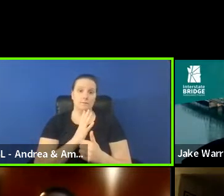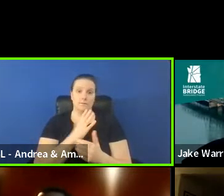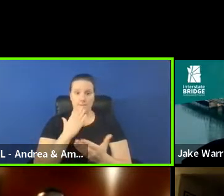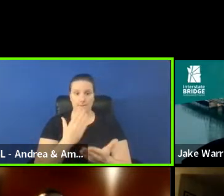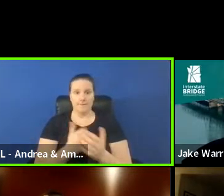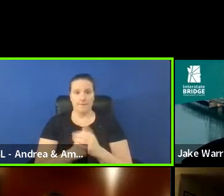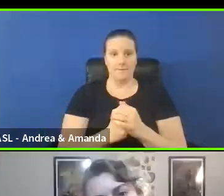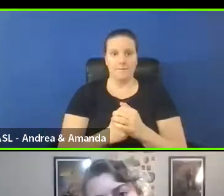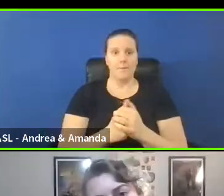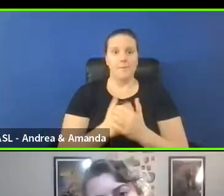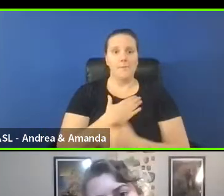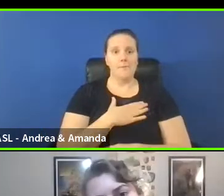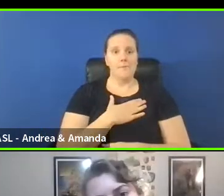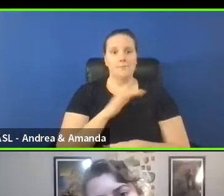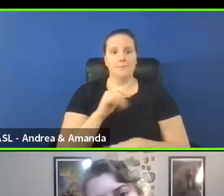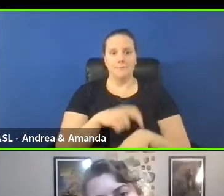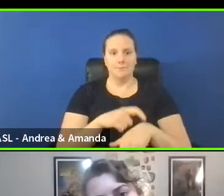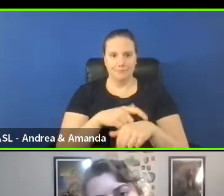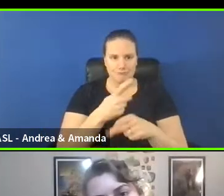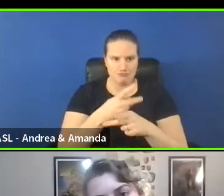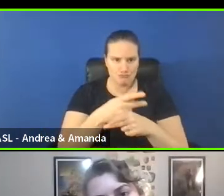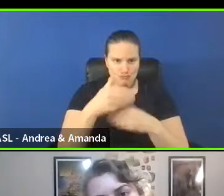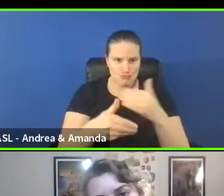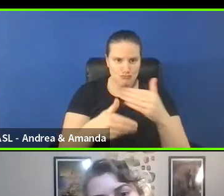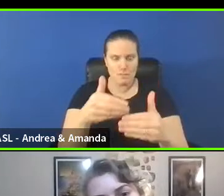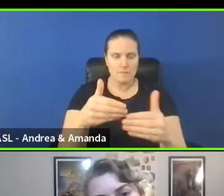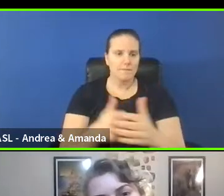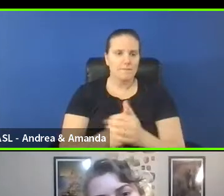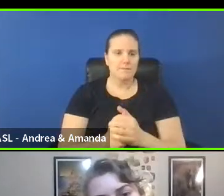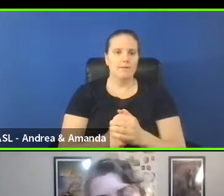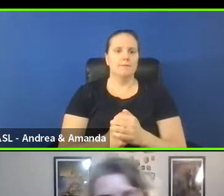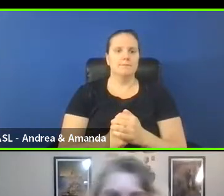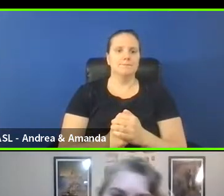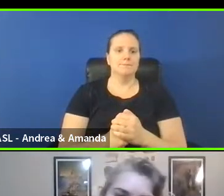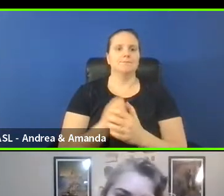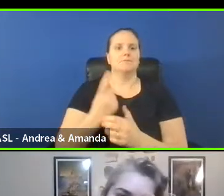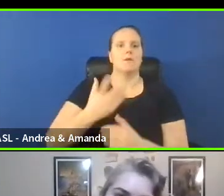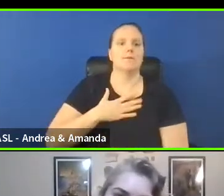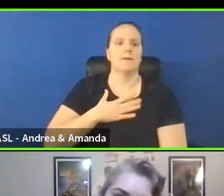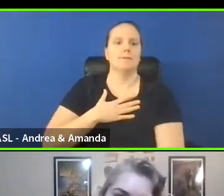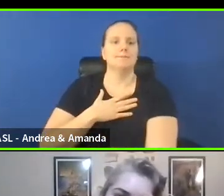I appreciate the timekeeping. So one of my